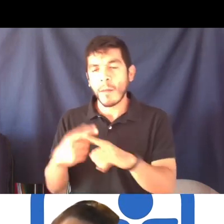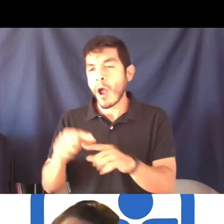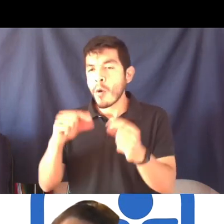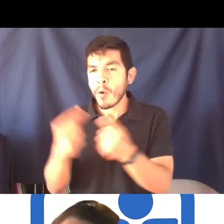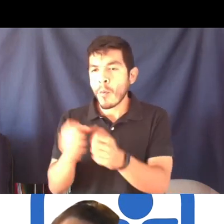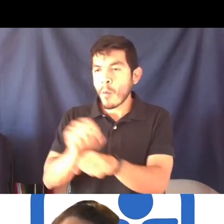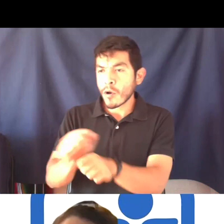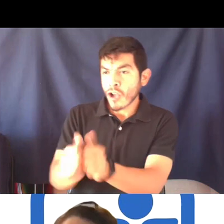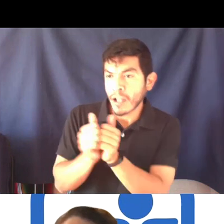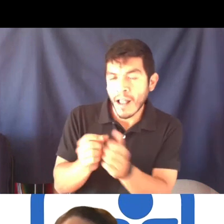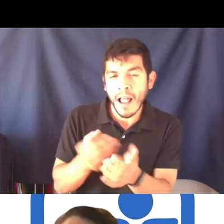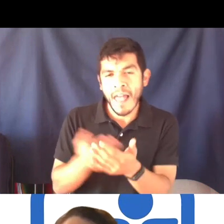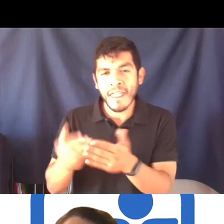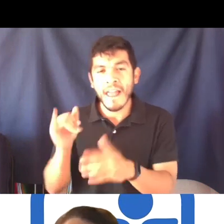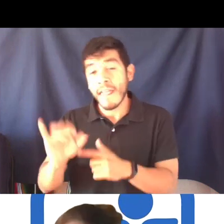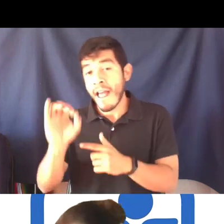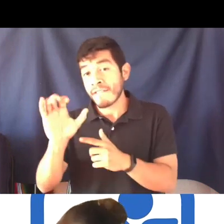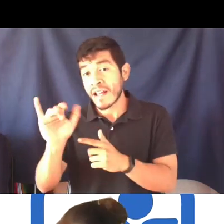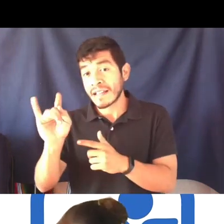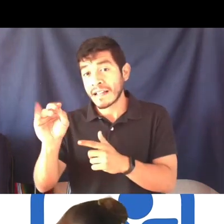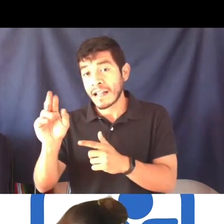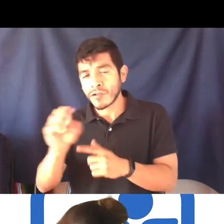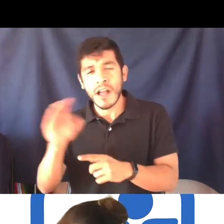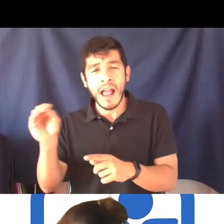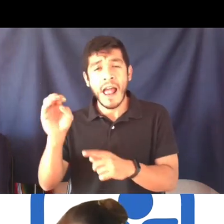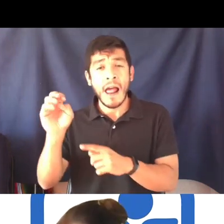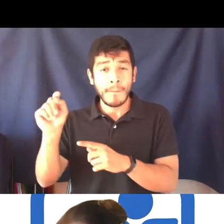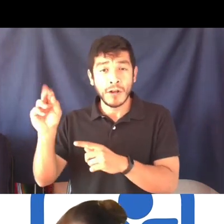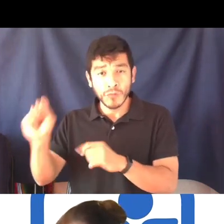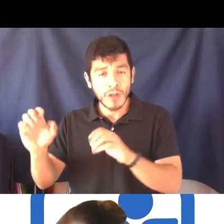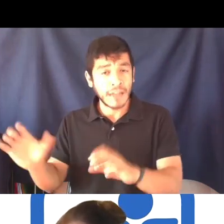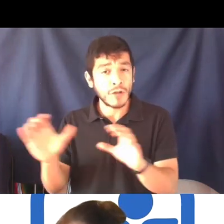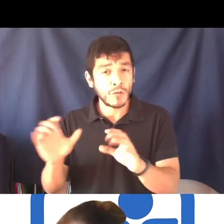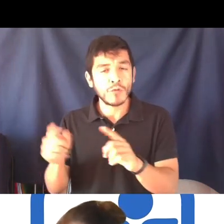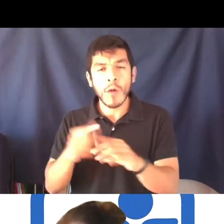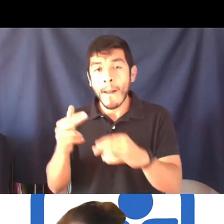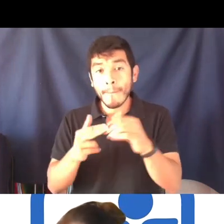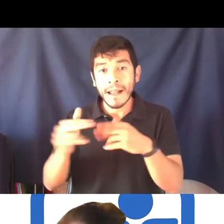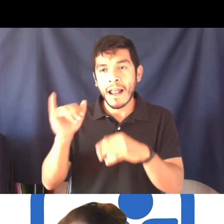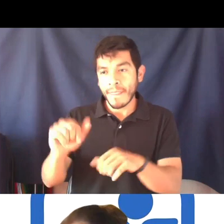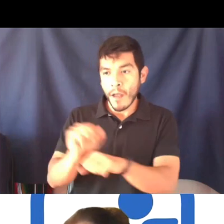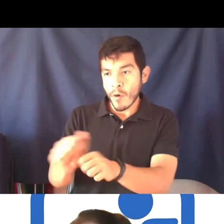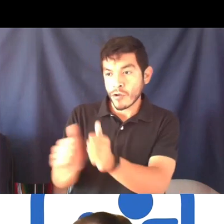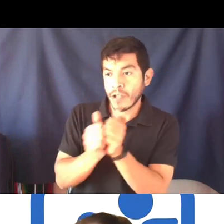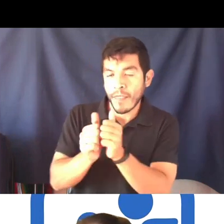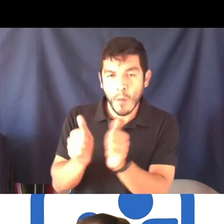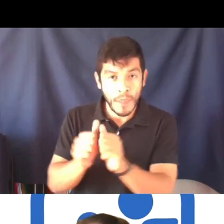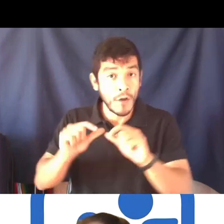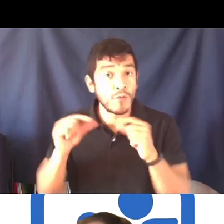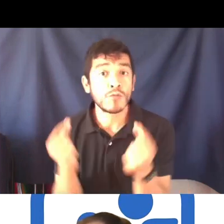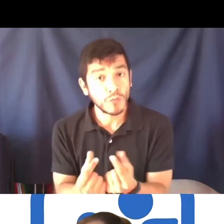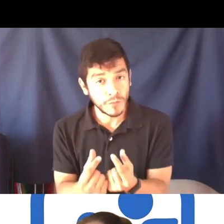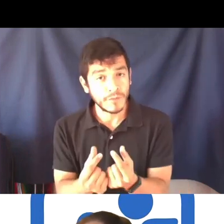that facilitators and mentors can do to build that cohesion among the group. I just think it's harder to get everyone